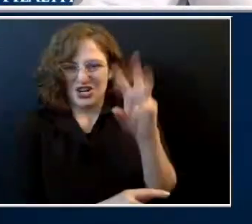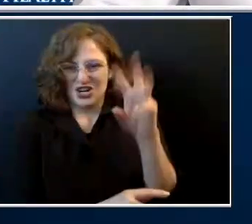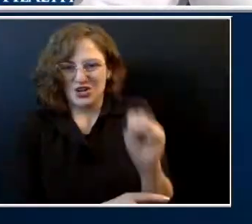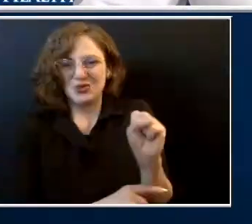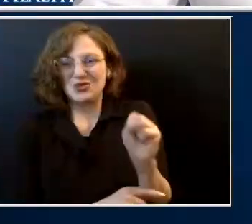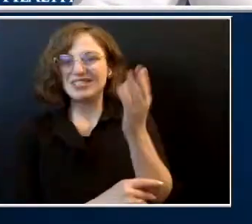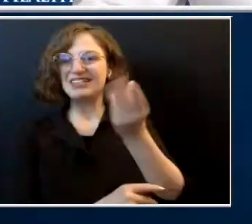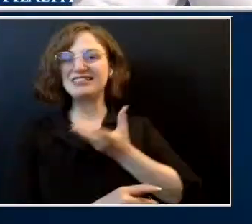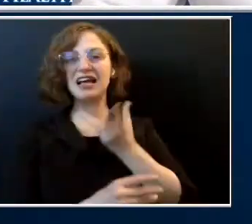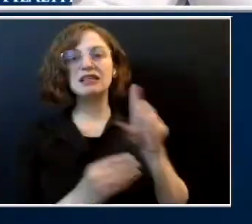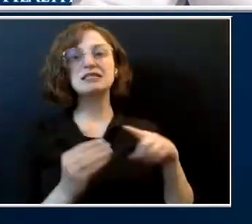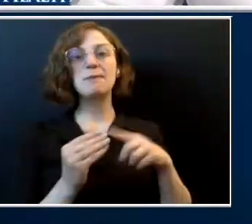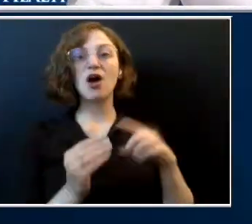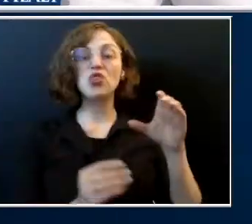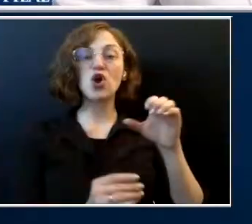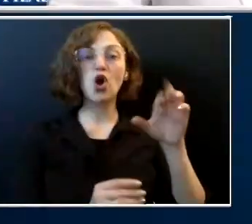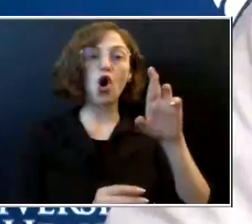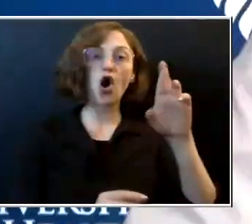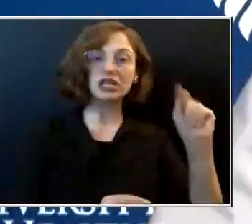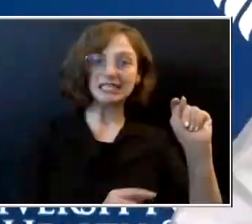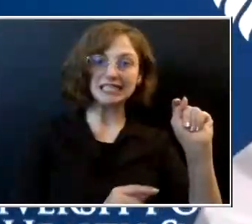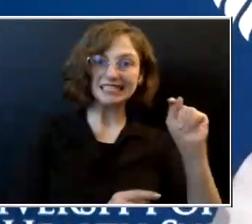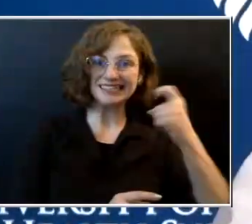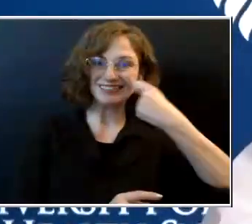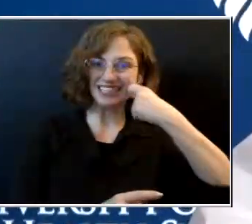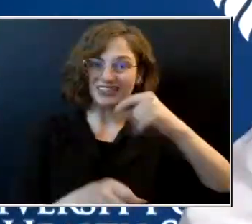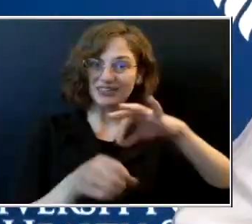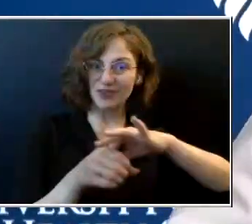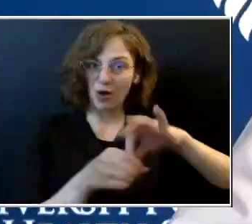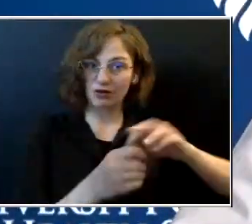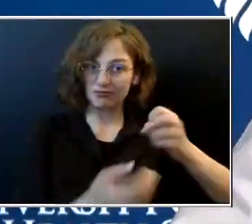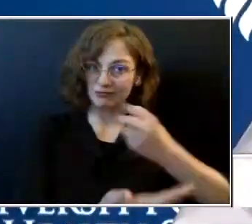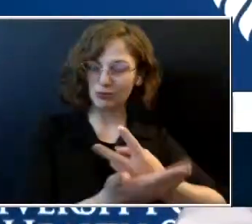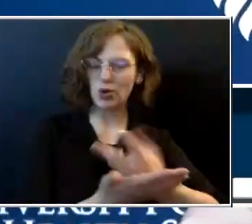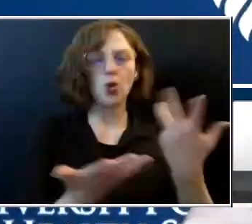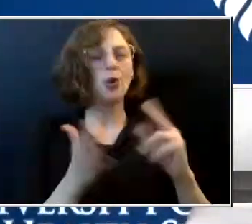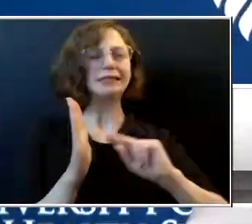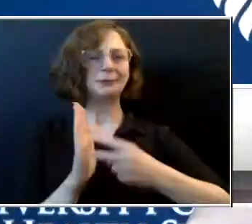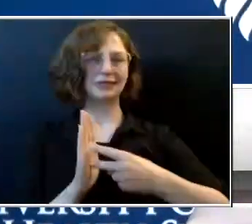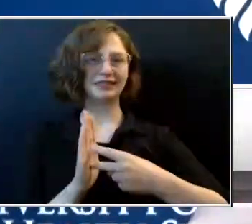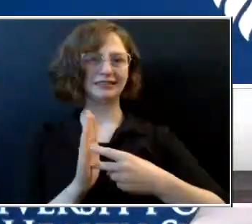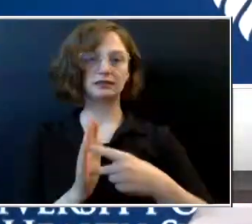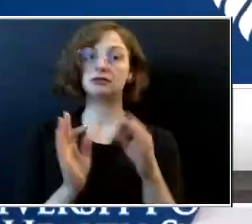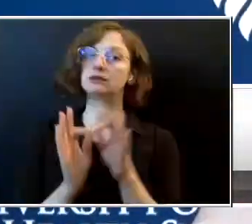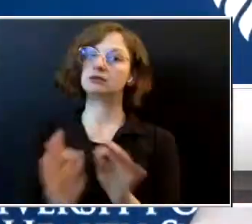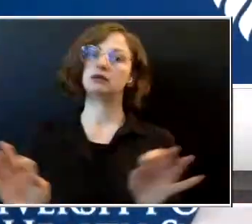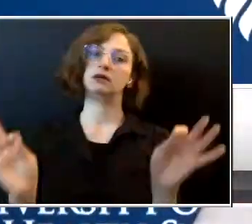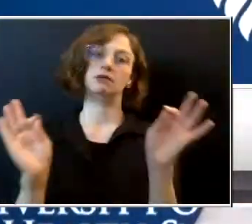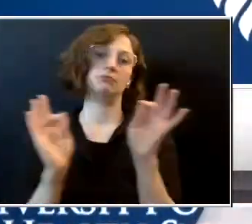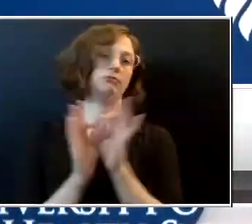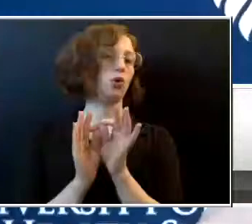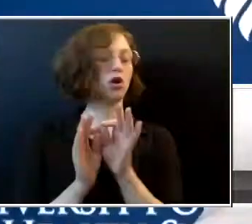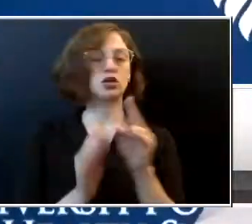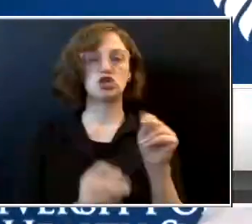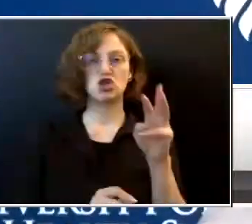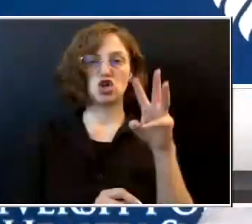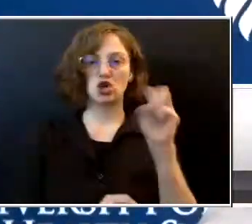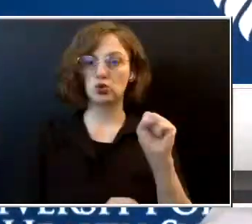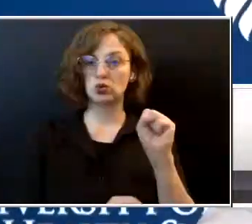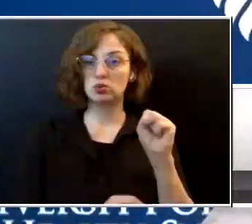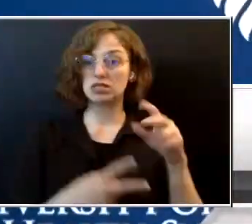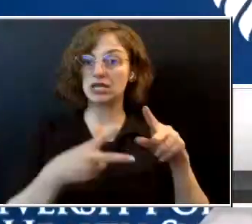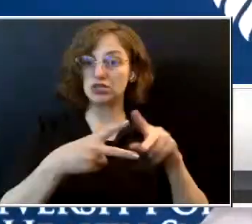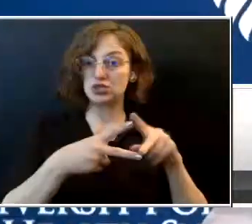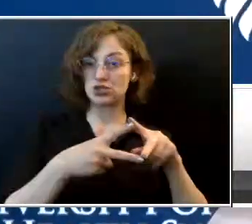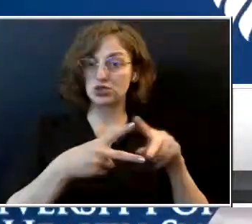do they treat and what does this mean? Well, it's really actually a very important news, for a lot of people to understand that these 2 CAR T cells for relapsed myeloma